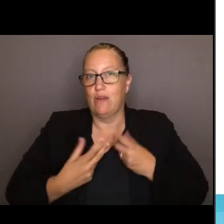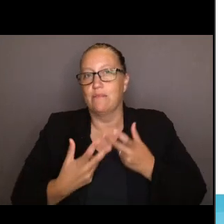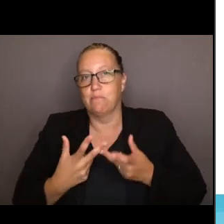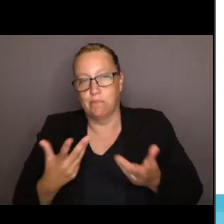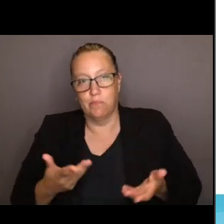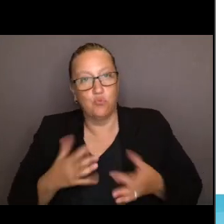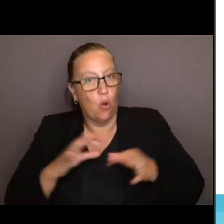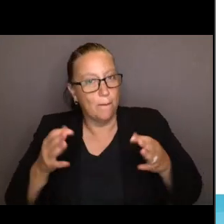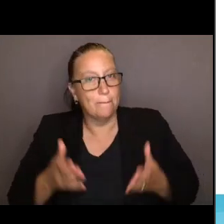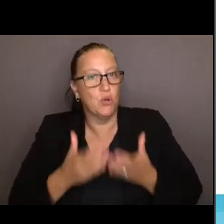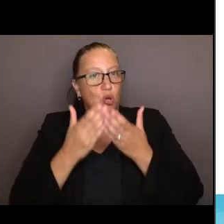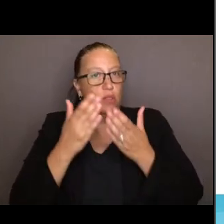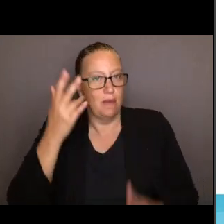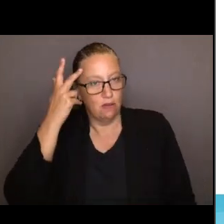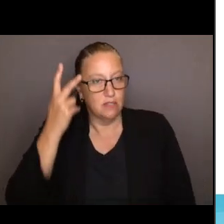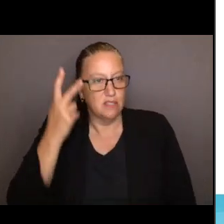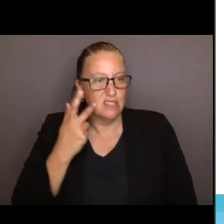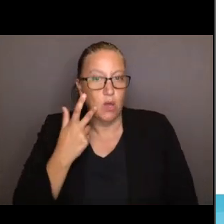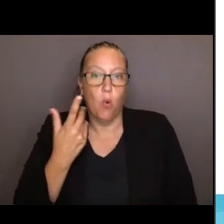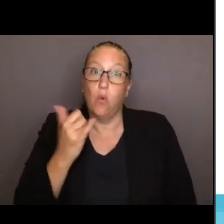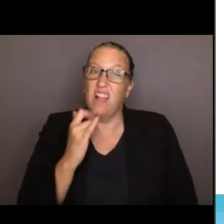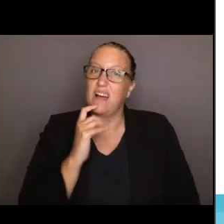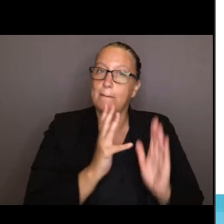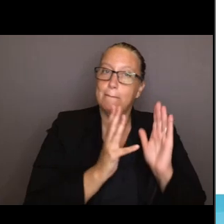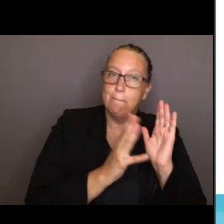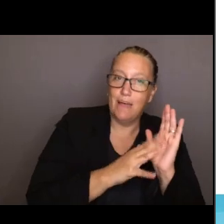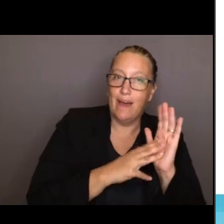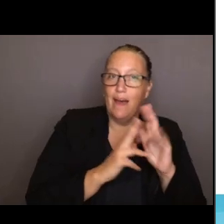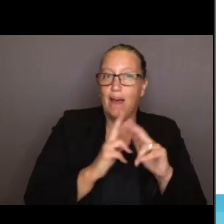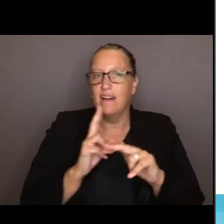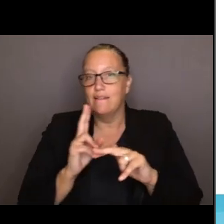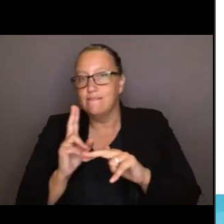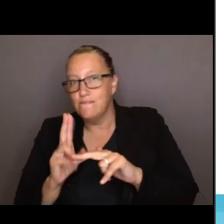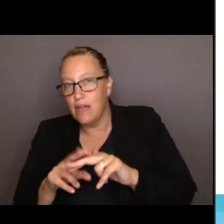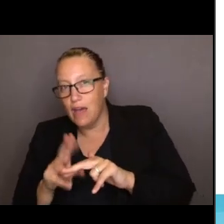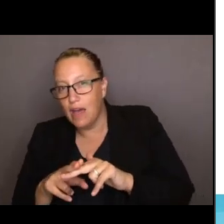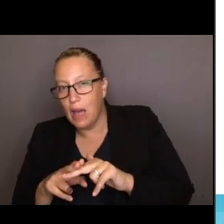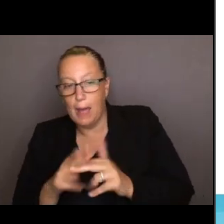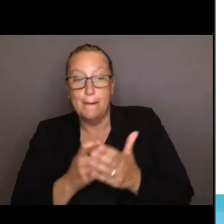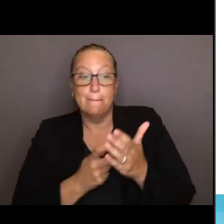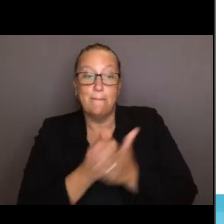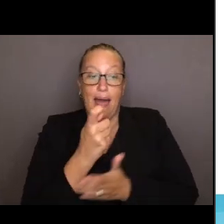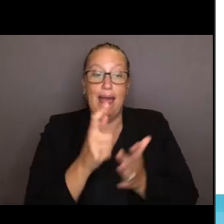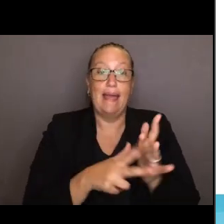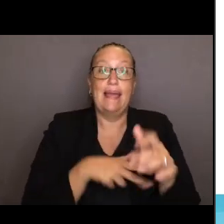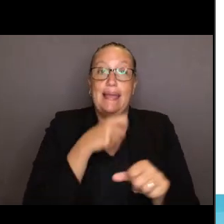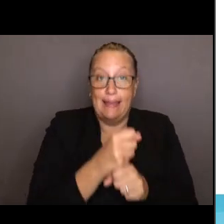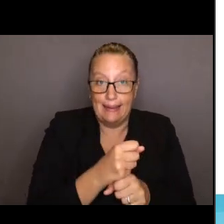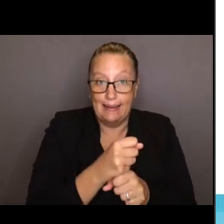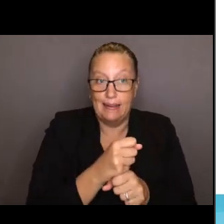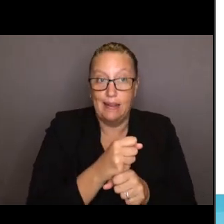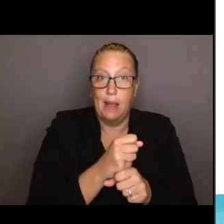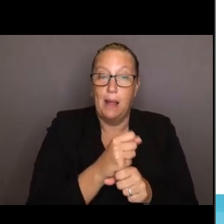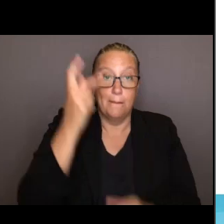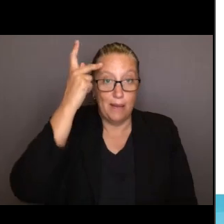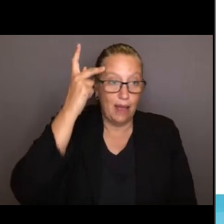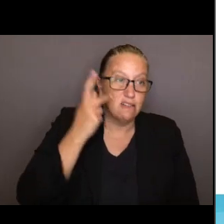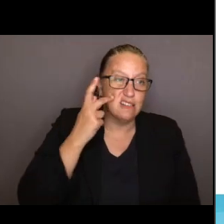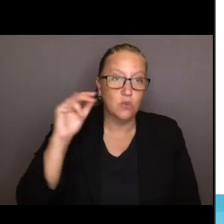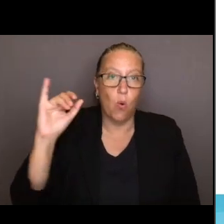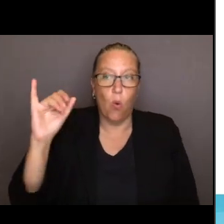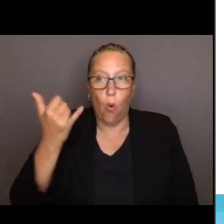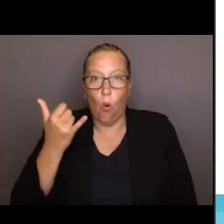of mother or father or paying parent or payee parent. So we just wanted to be upfront with